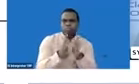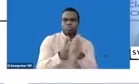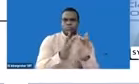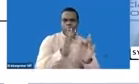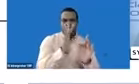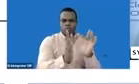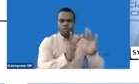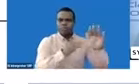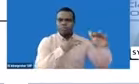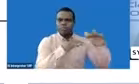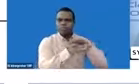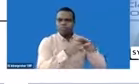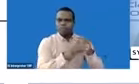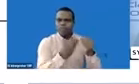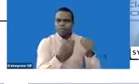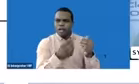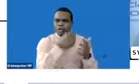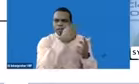module 2,